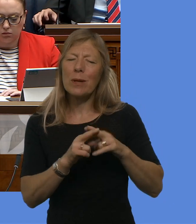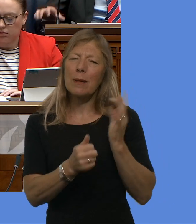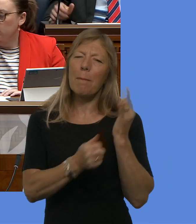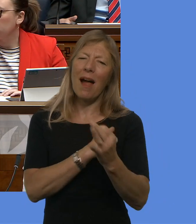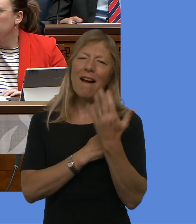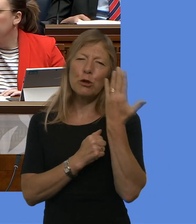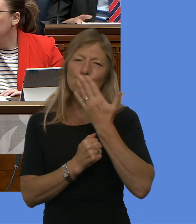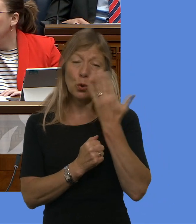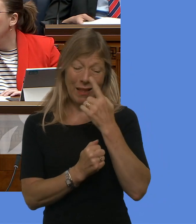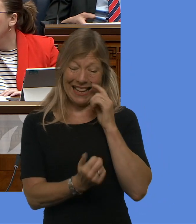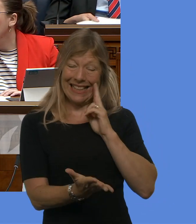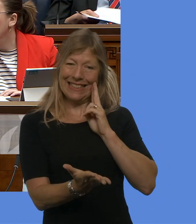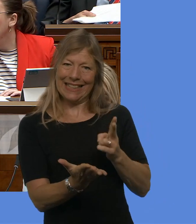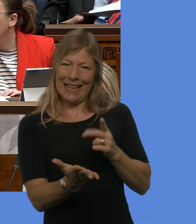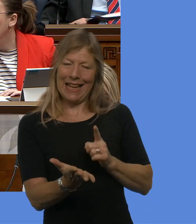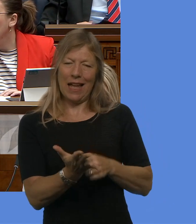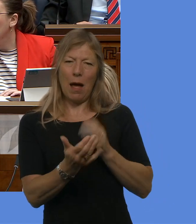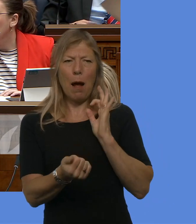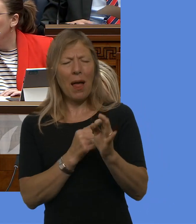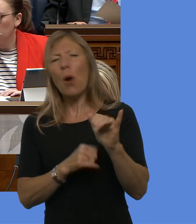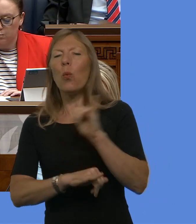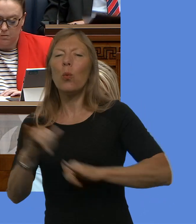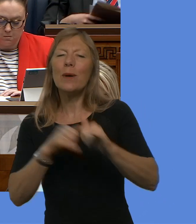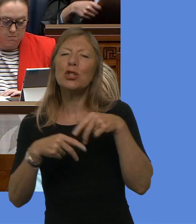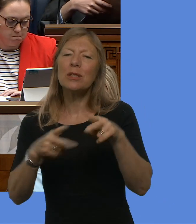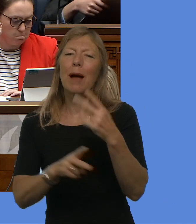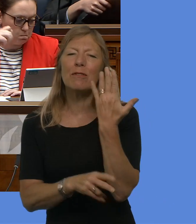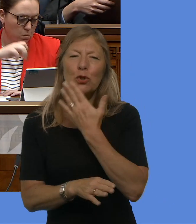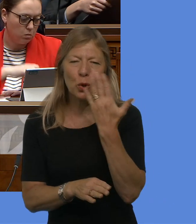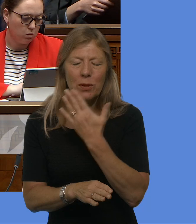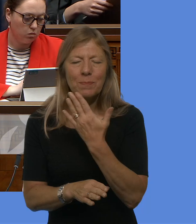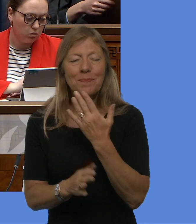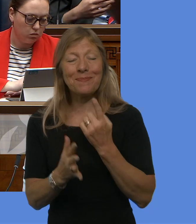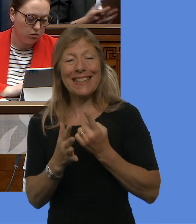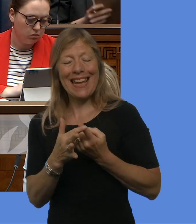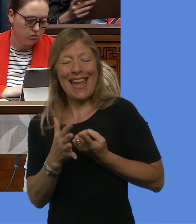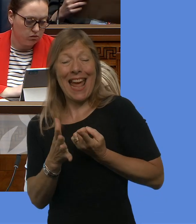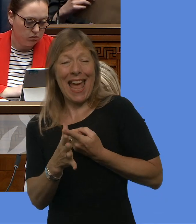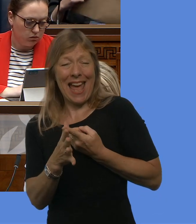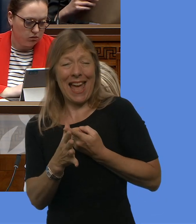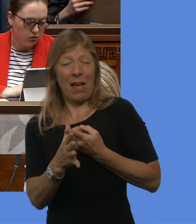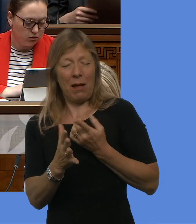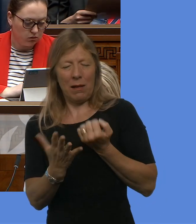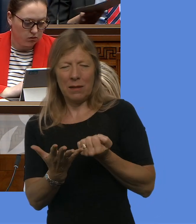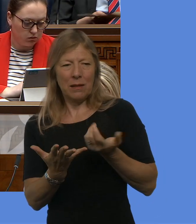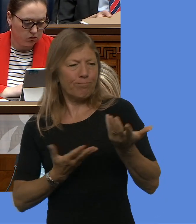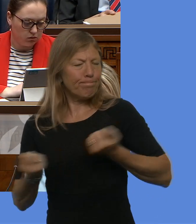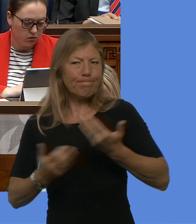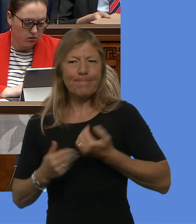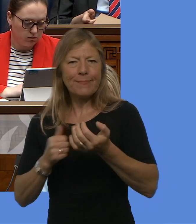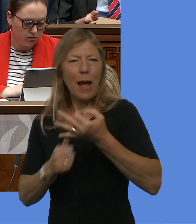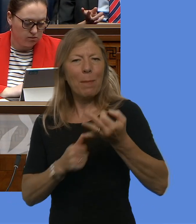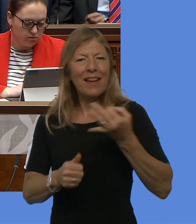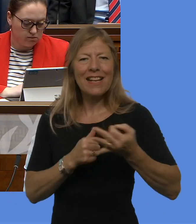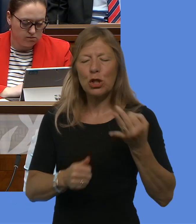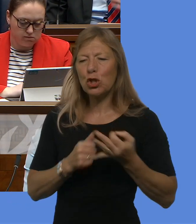the EA School Admissions Portal, use the EA School Admissions Portal to obtain permission from parents to be surveyed regarding their school admission